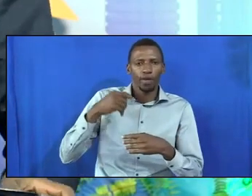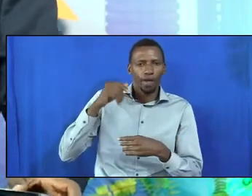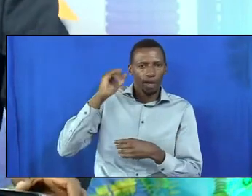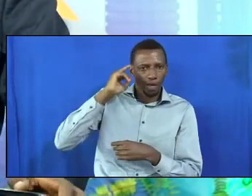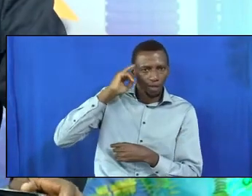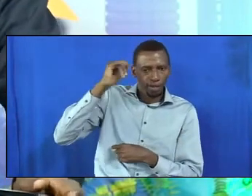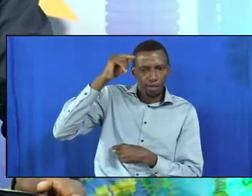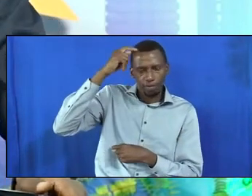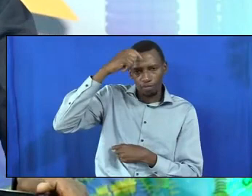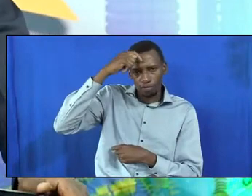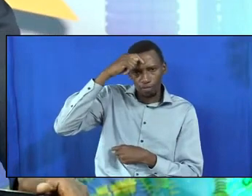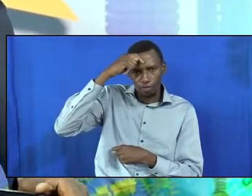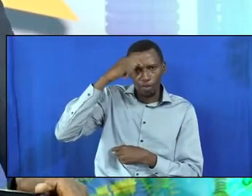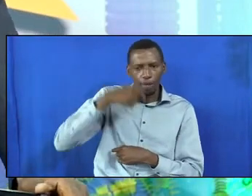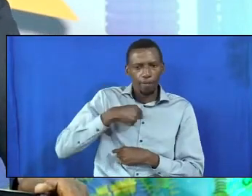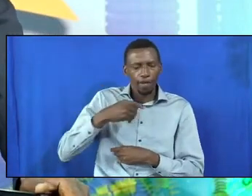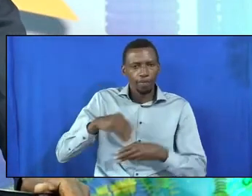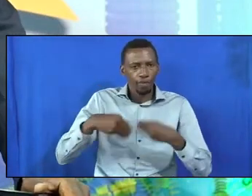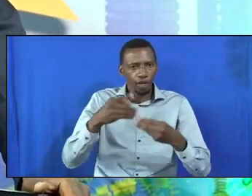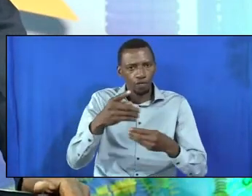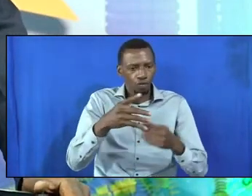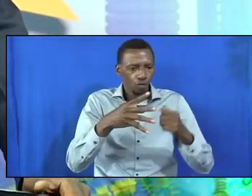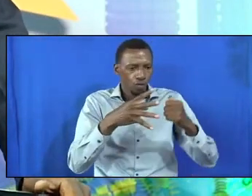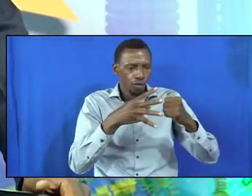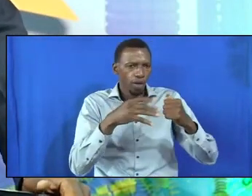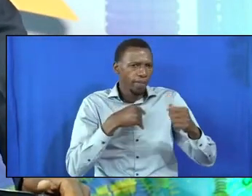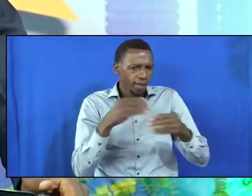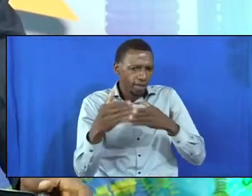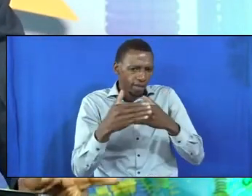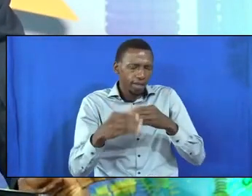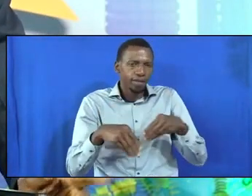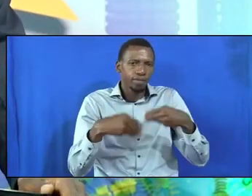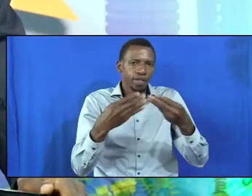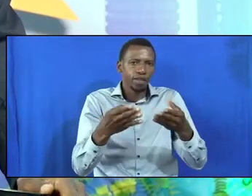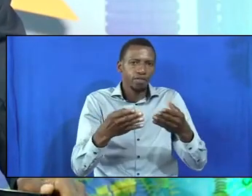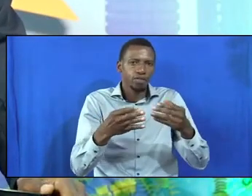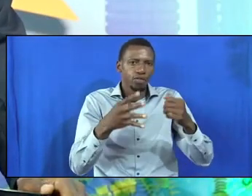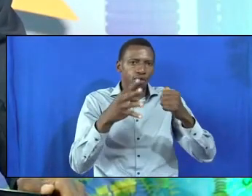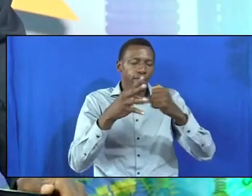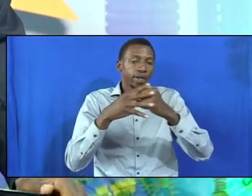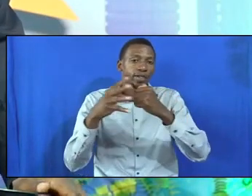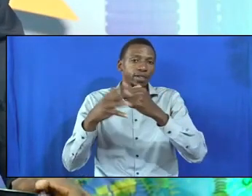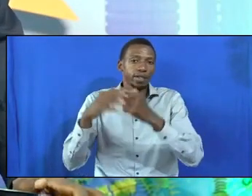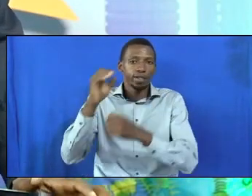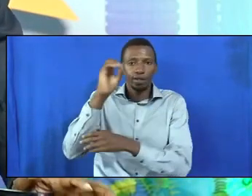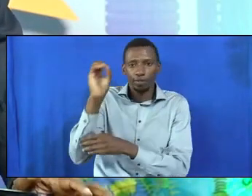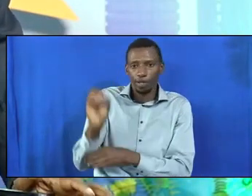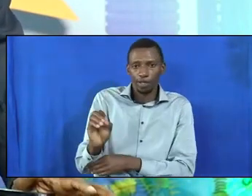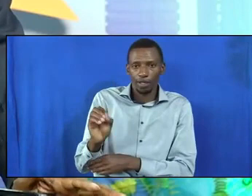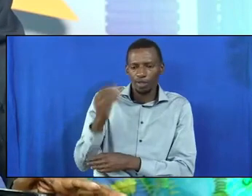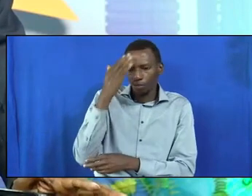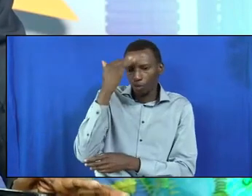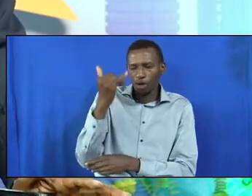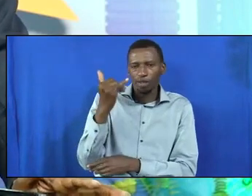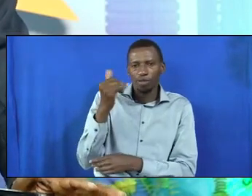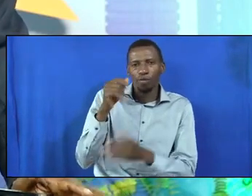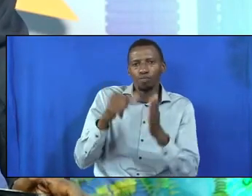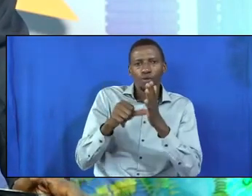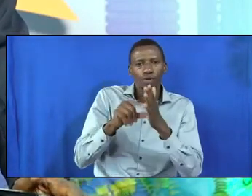I nearly gave you 99%. Was it not that you are not in uniform?